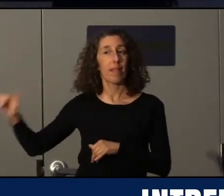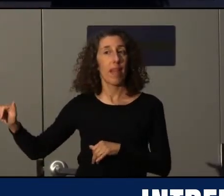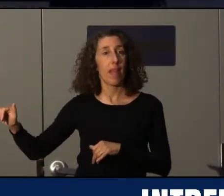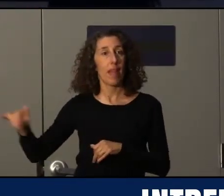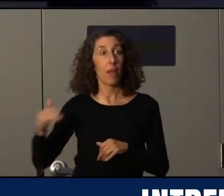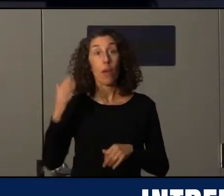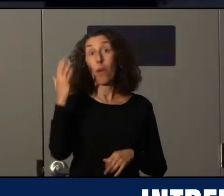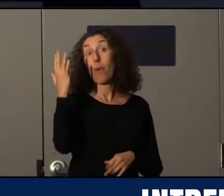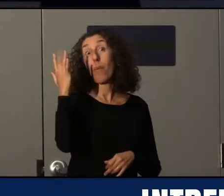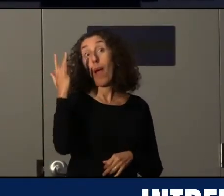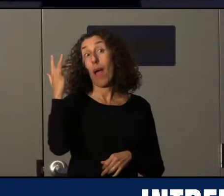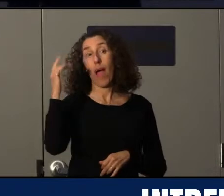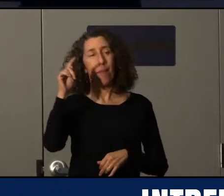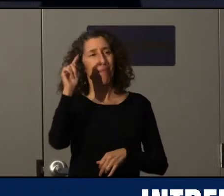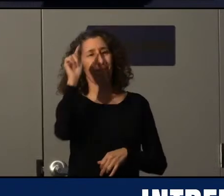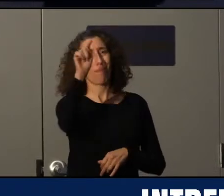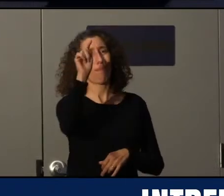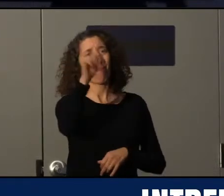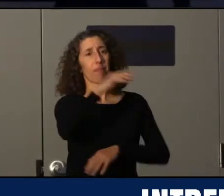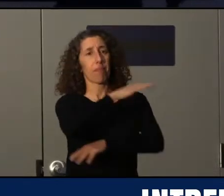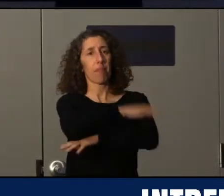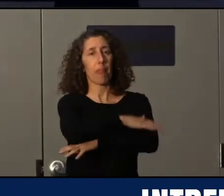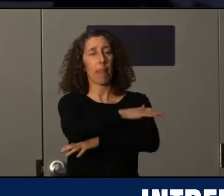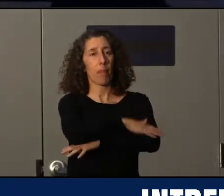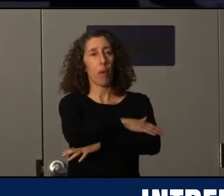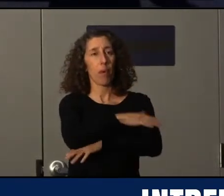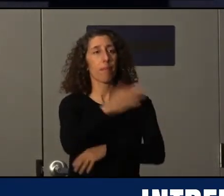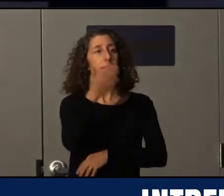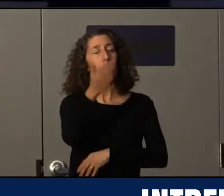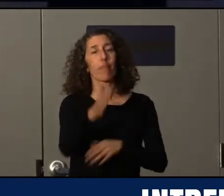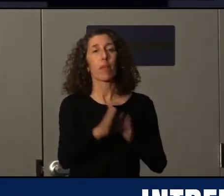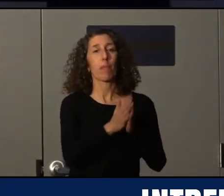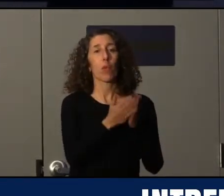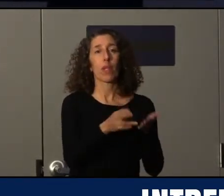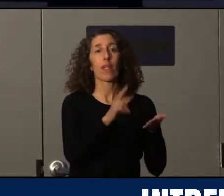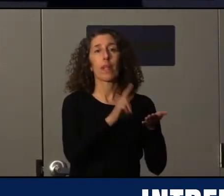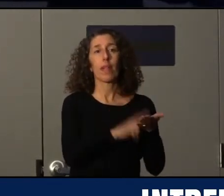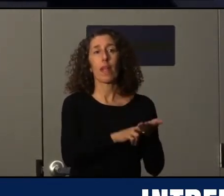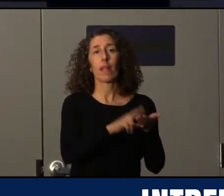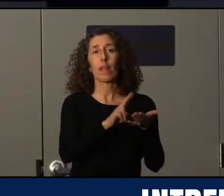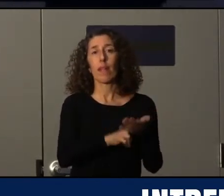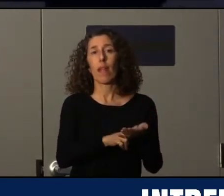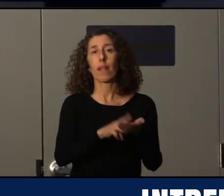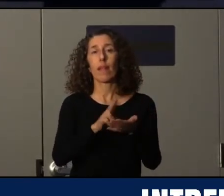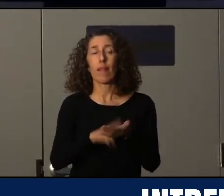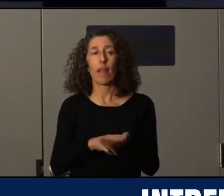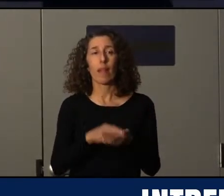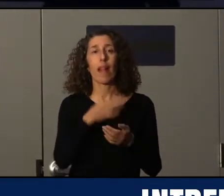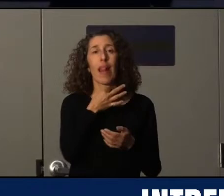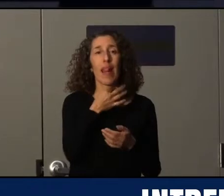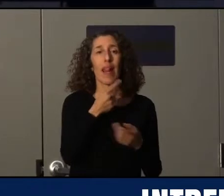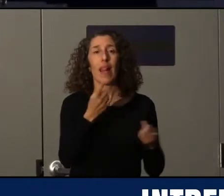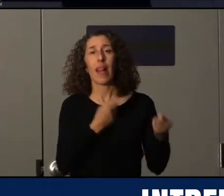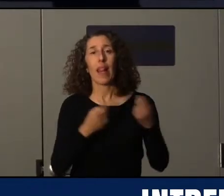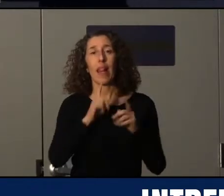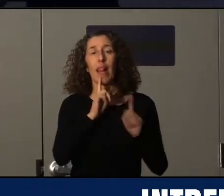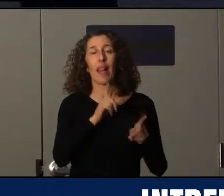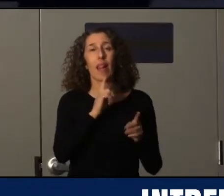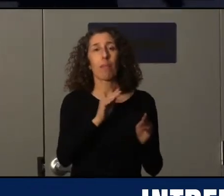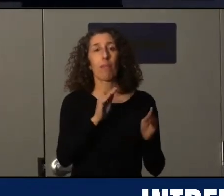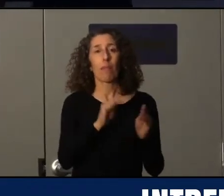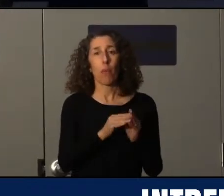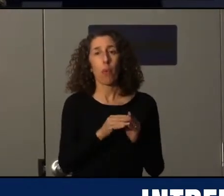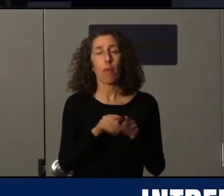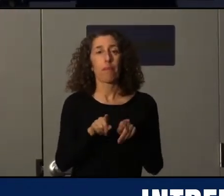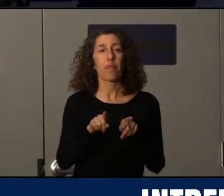tables over in the back there. Nicole Stott's going to be doing a book signing of her book back there. You can talk to her more about her experiences. Dr. Proctor is